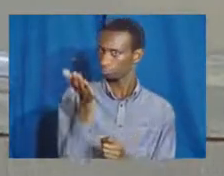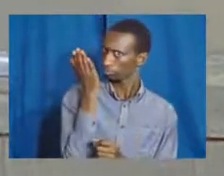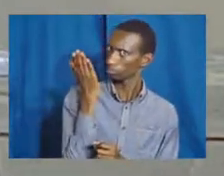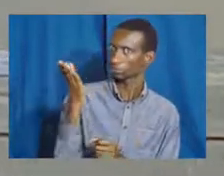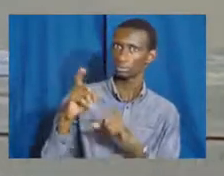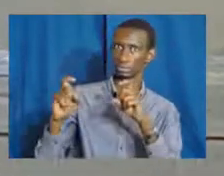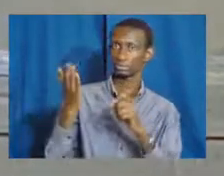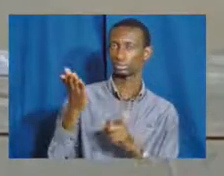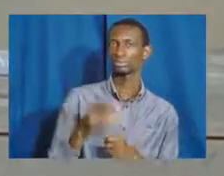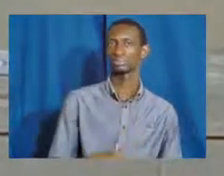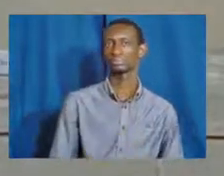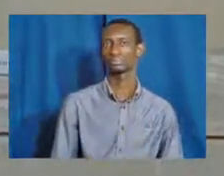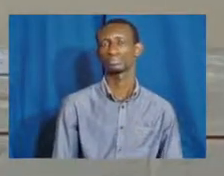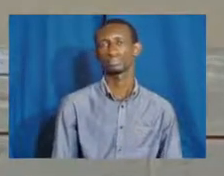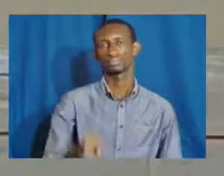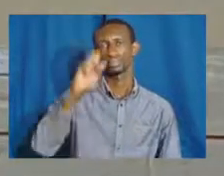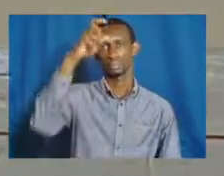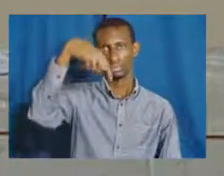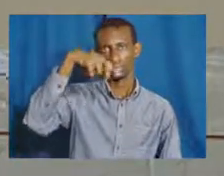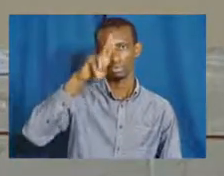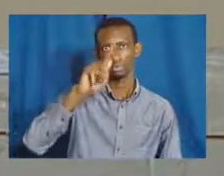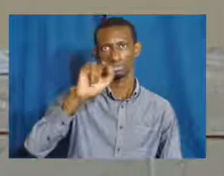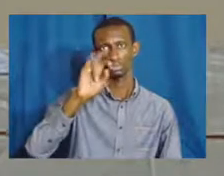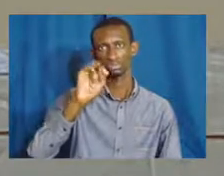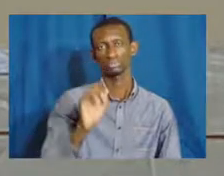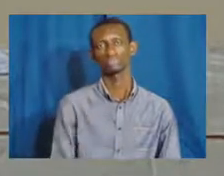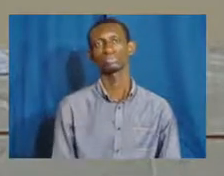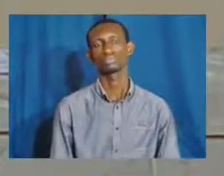this equation.